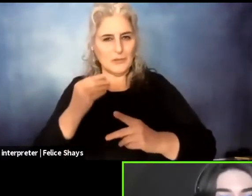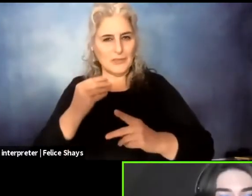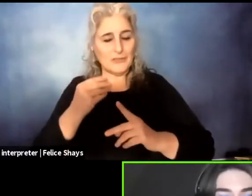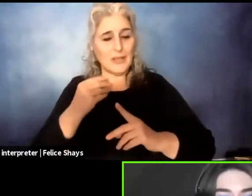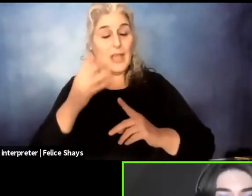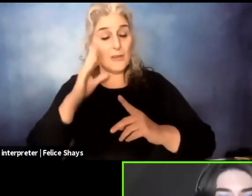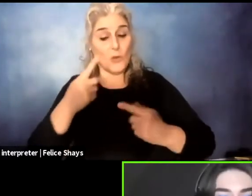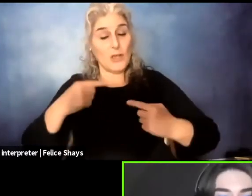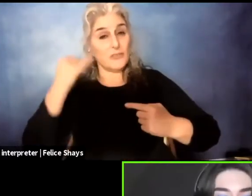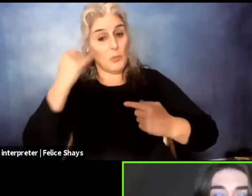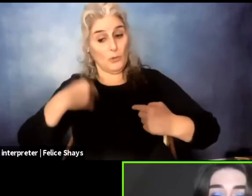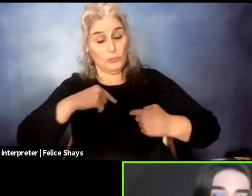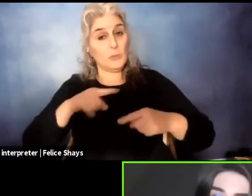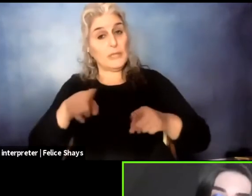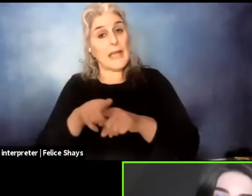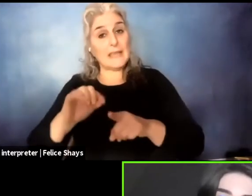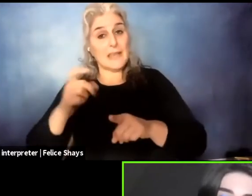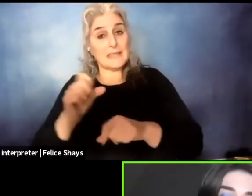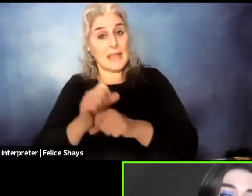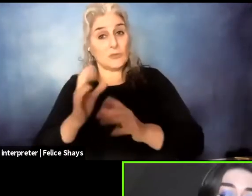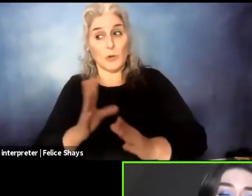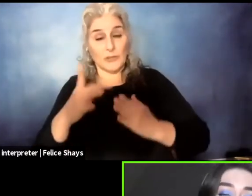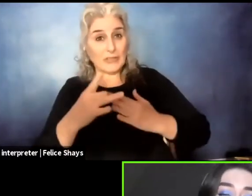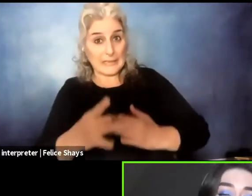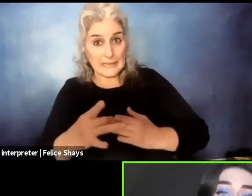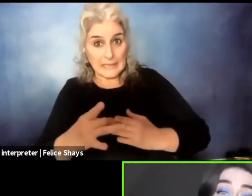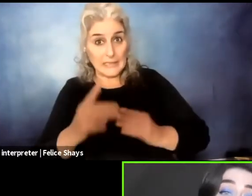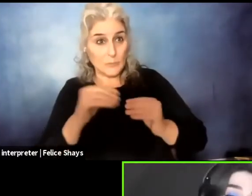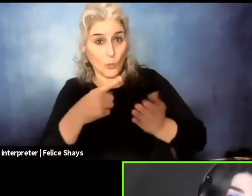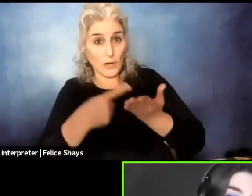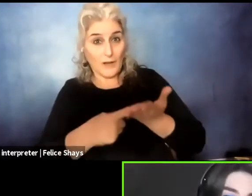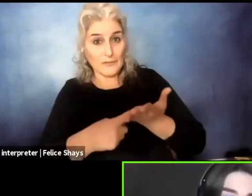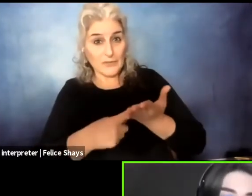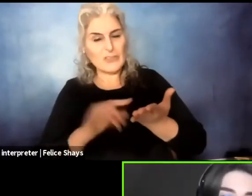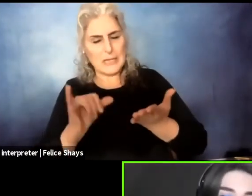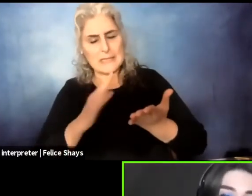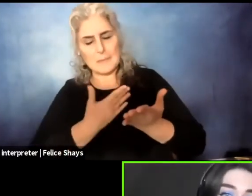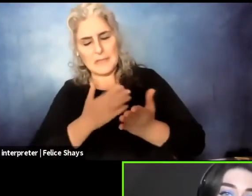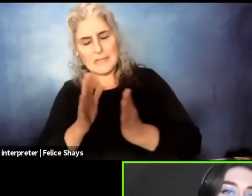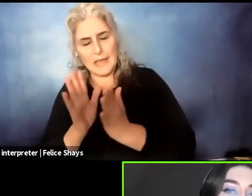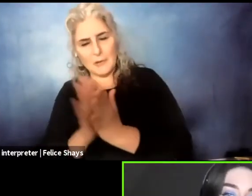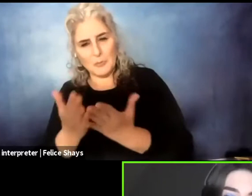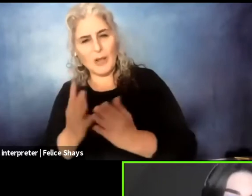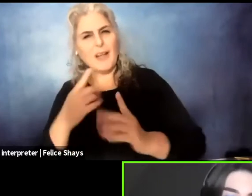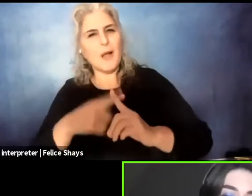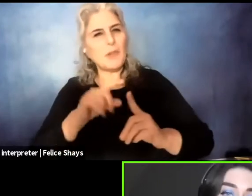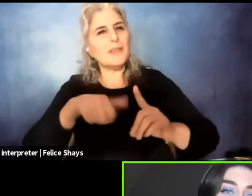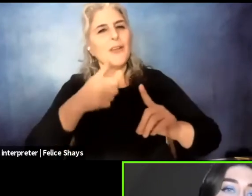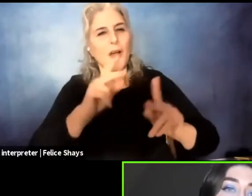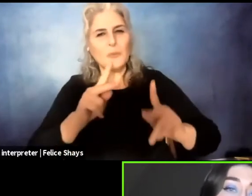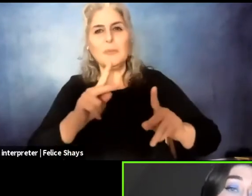conversations, such as what we've tried to do with the book, but also what I think Body of Workers is trying to do, is to start a